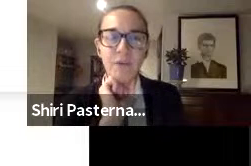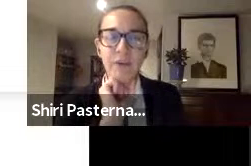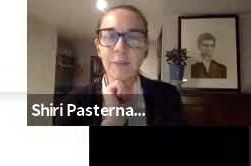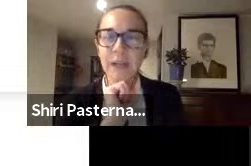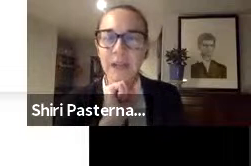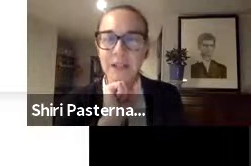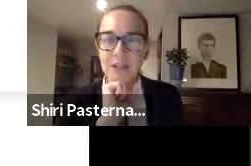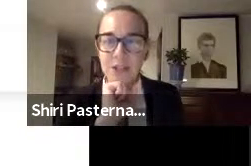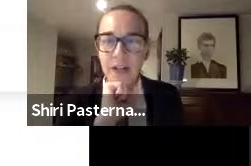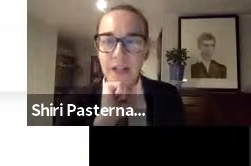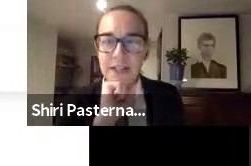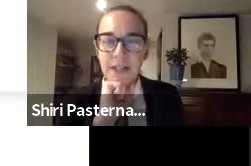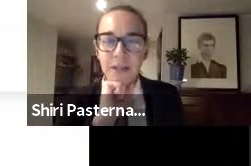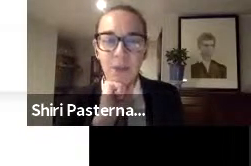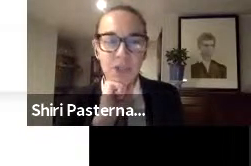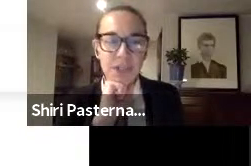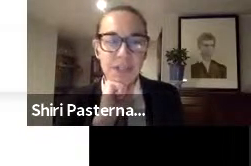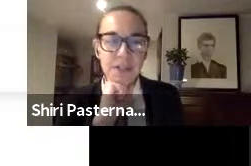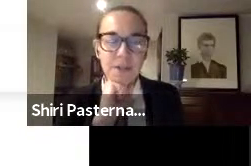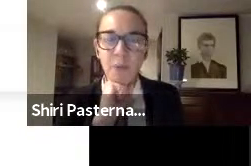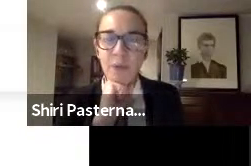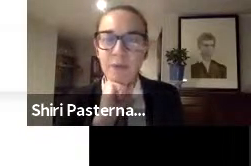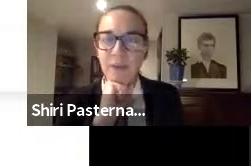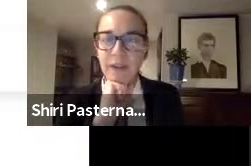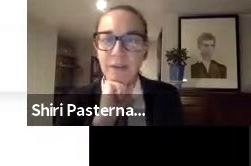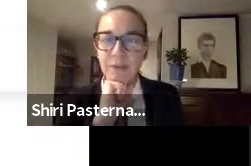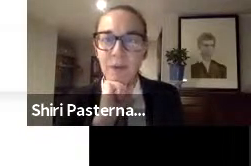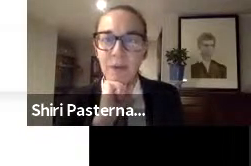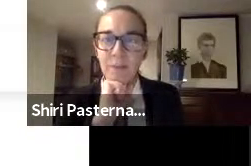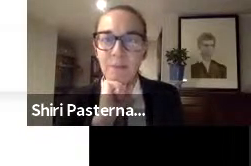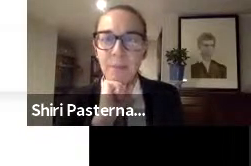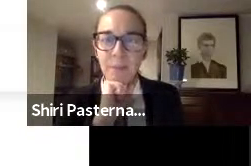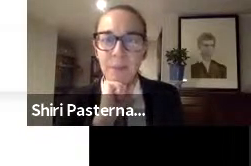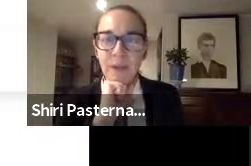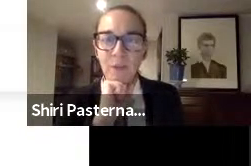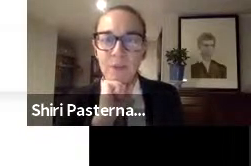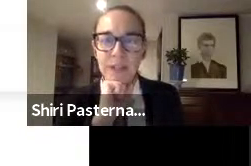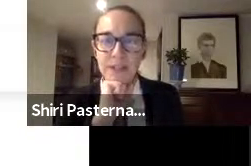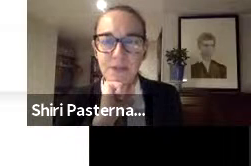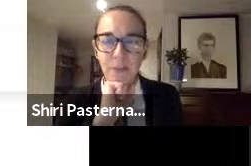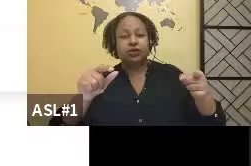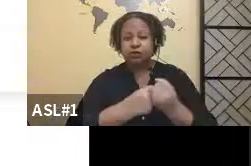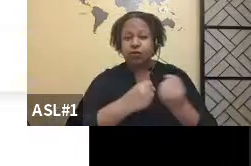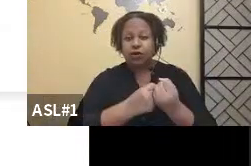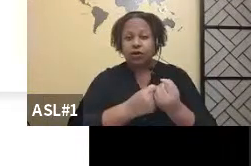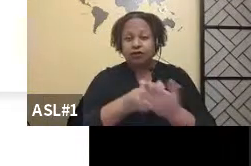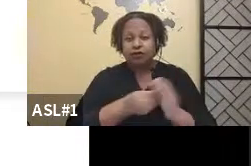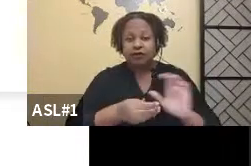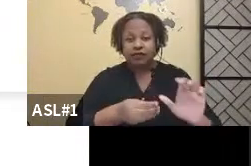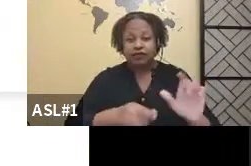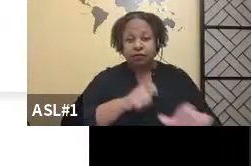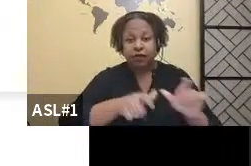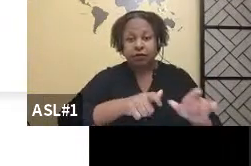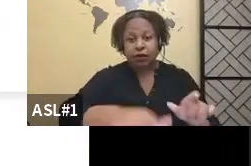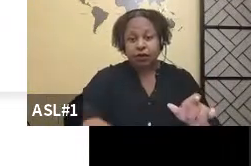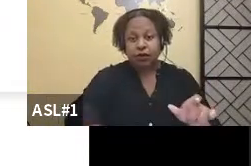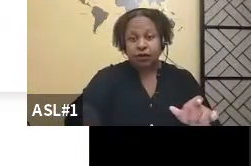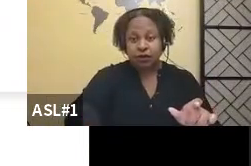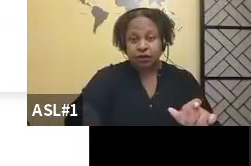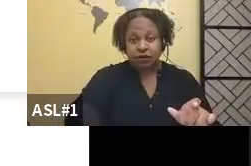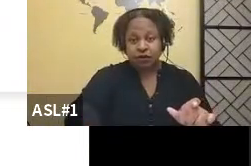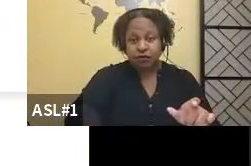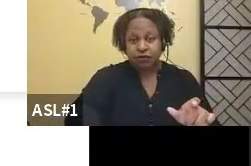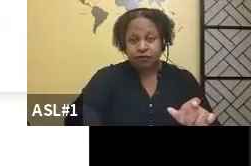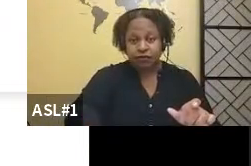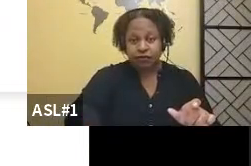has a GoFundMe. It started as an emergency support fund for people being released from incarceration due to COVID,